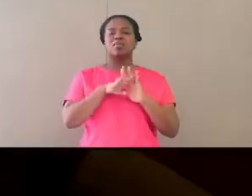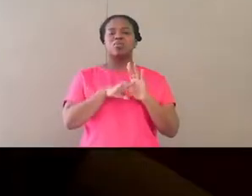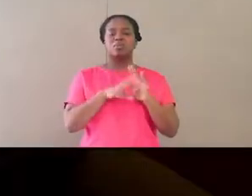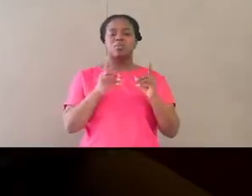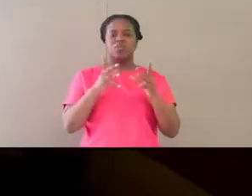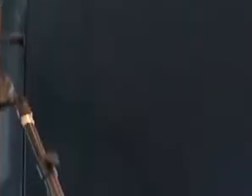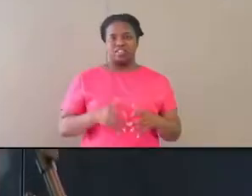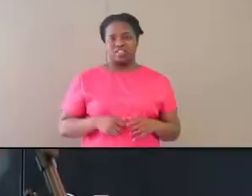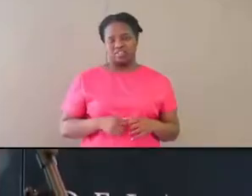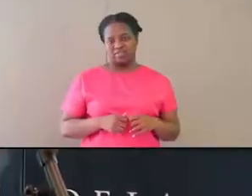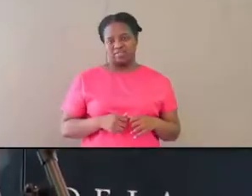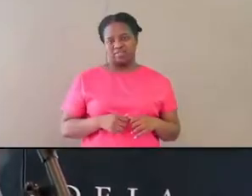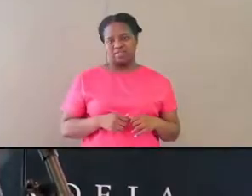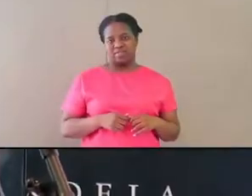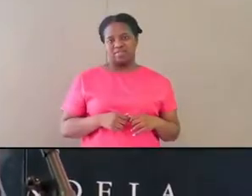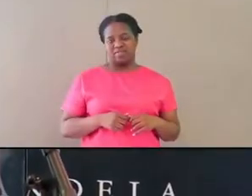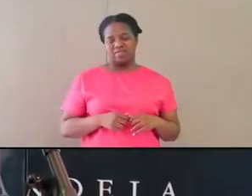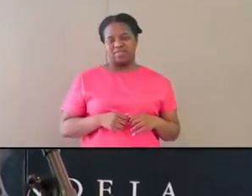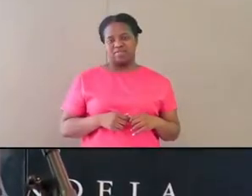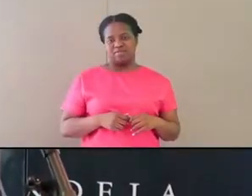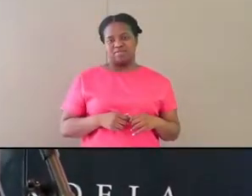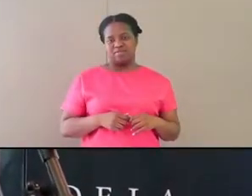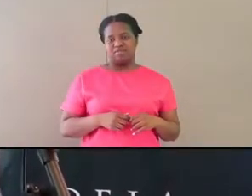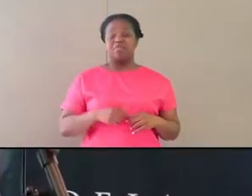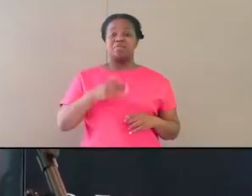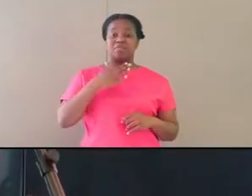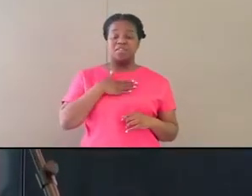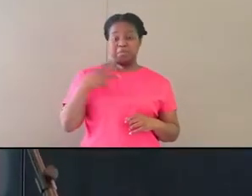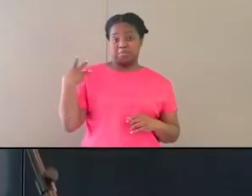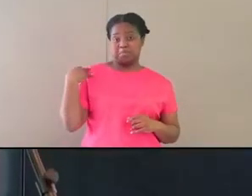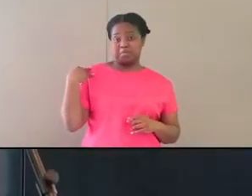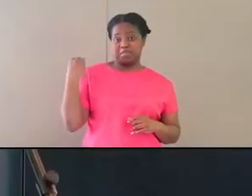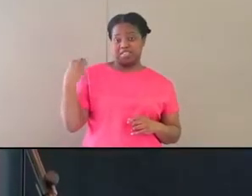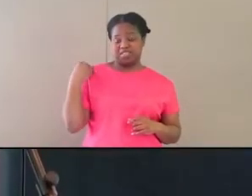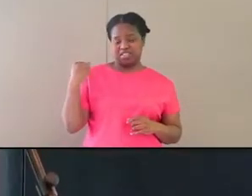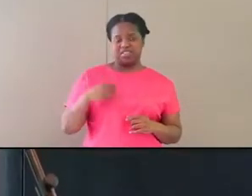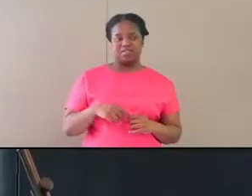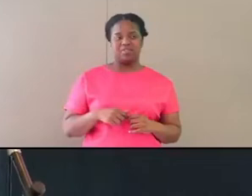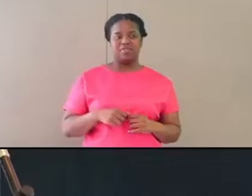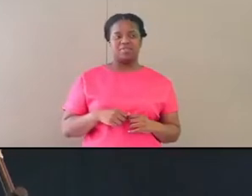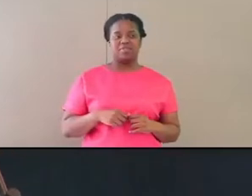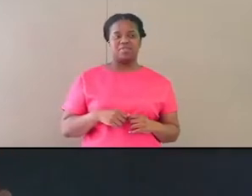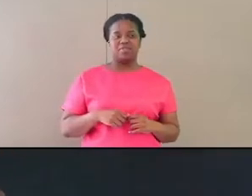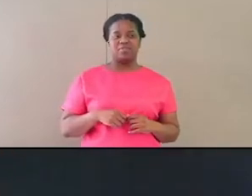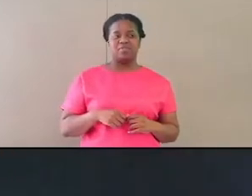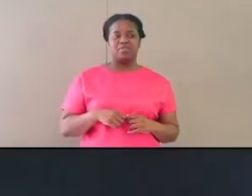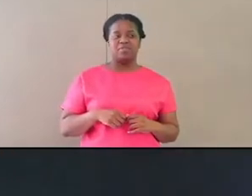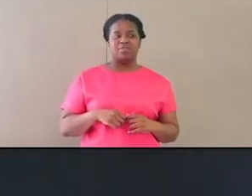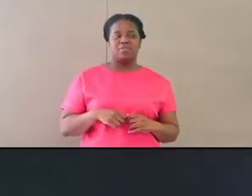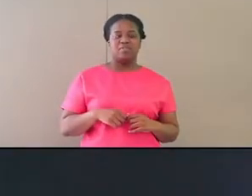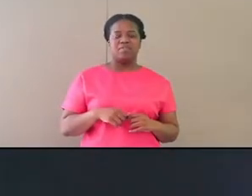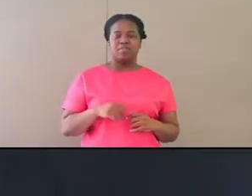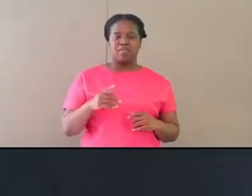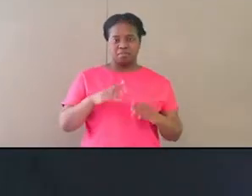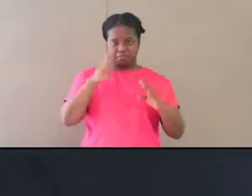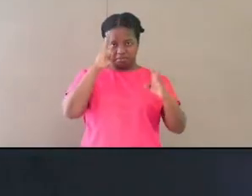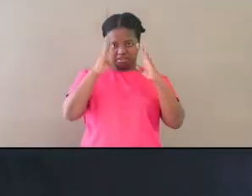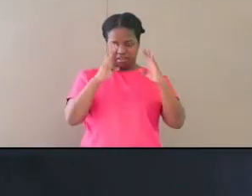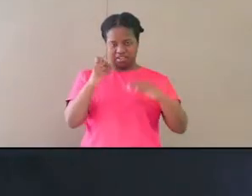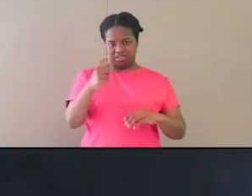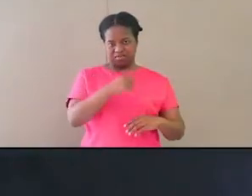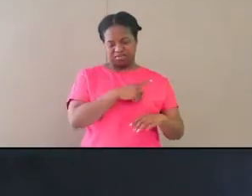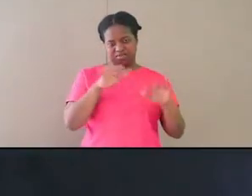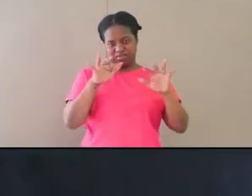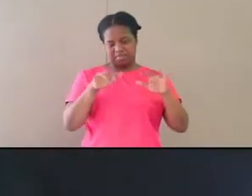honorable minister and all protocol observed